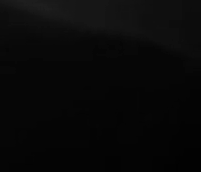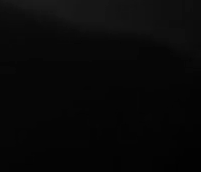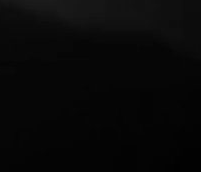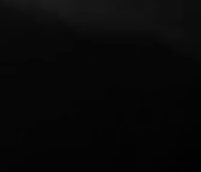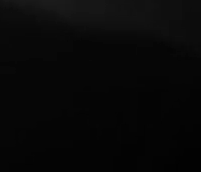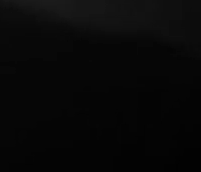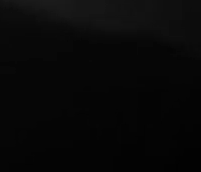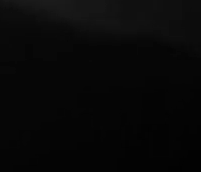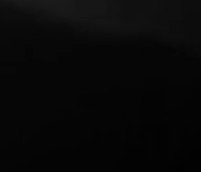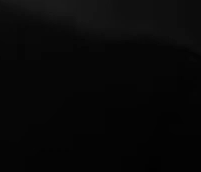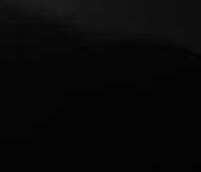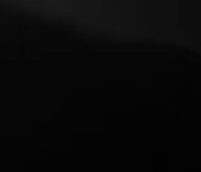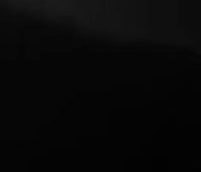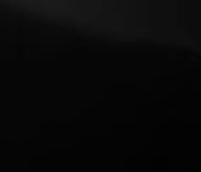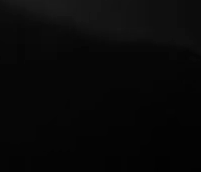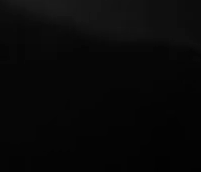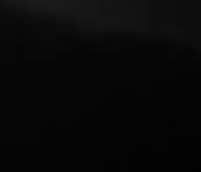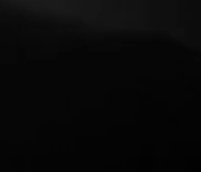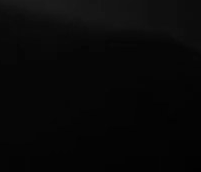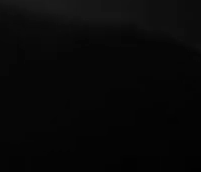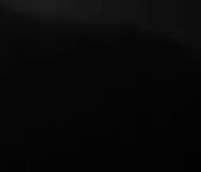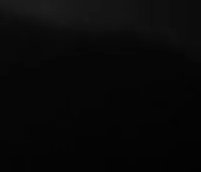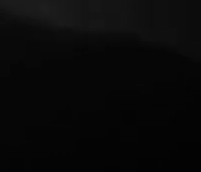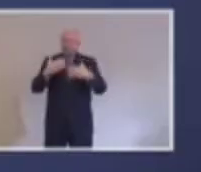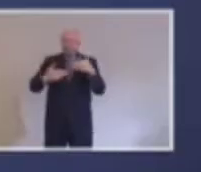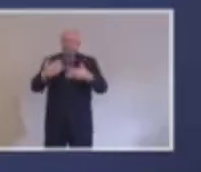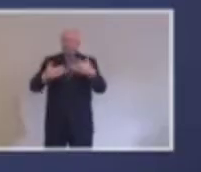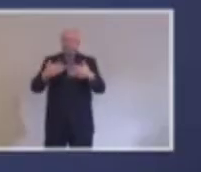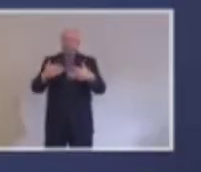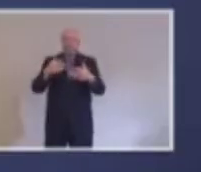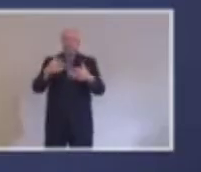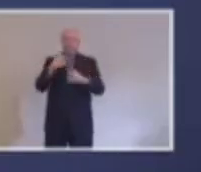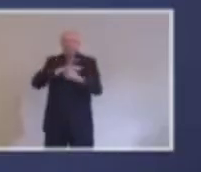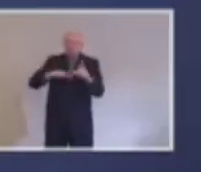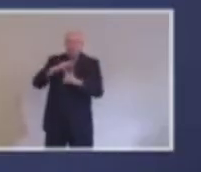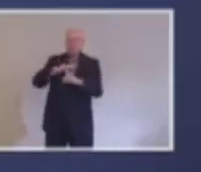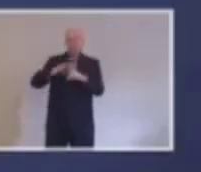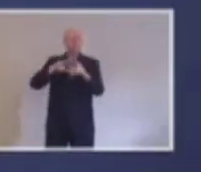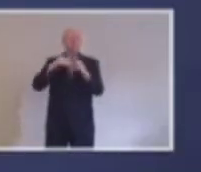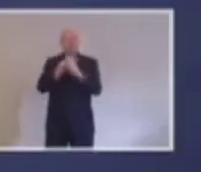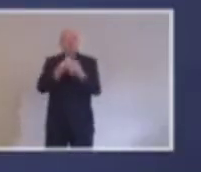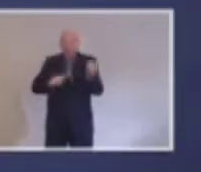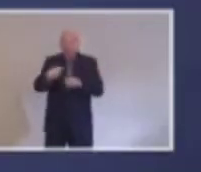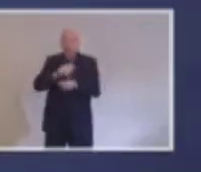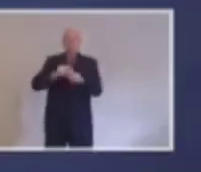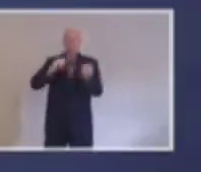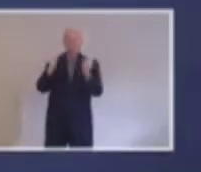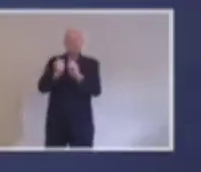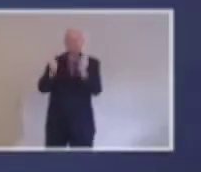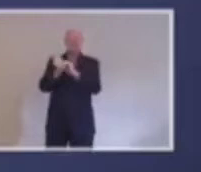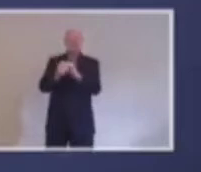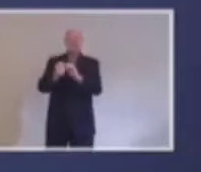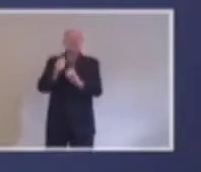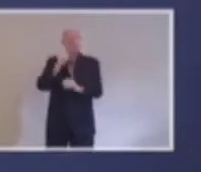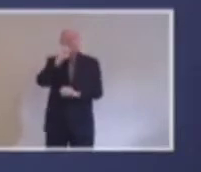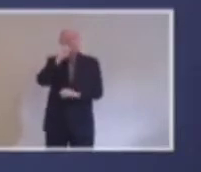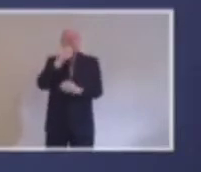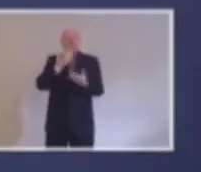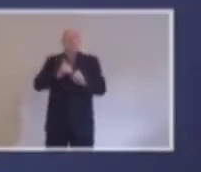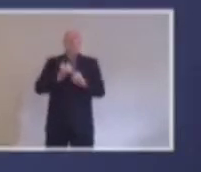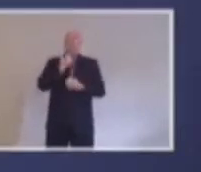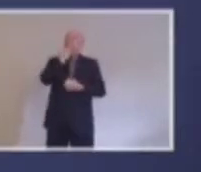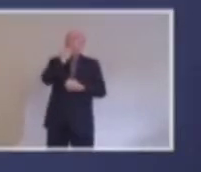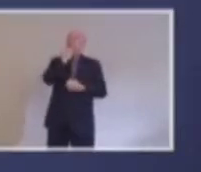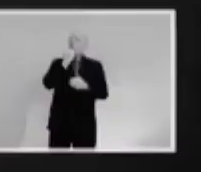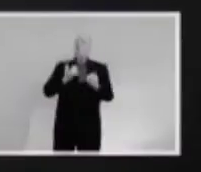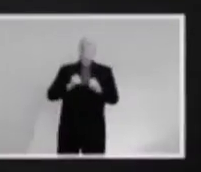an acceleration of social and economic change. Because we human beings will simply not content ourselves with a